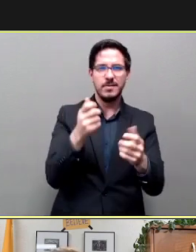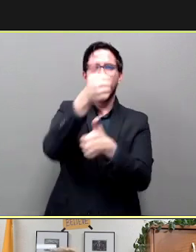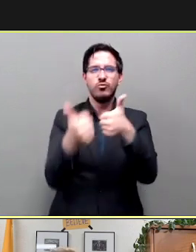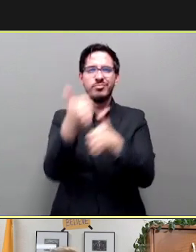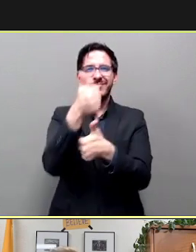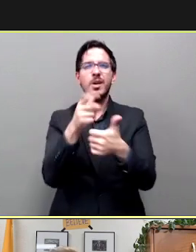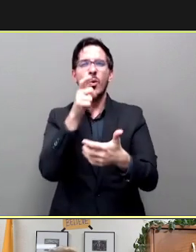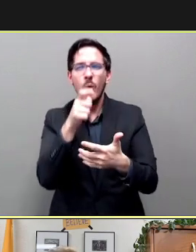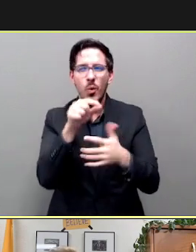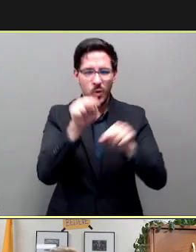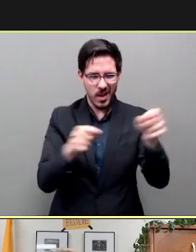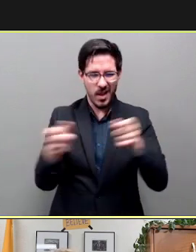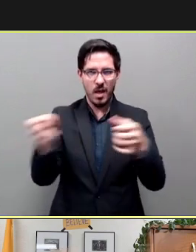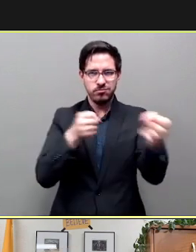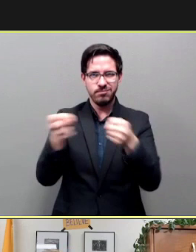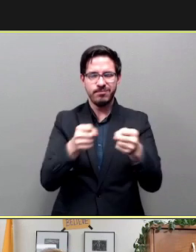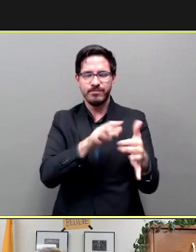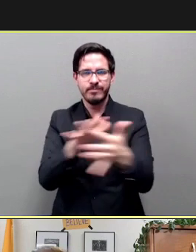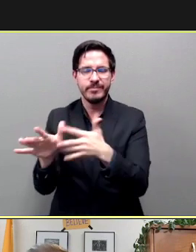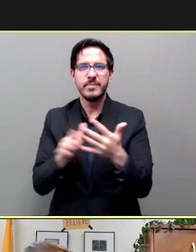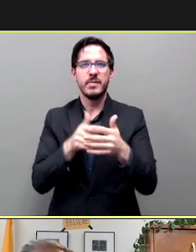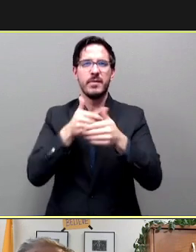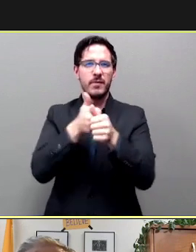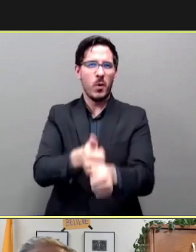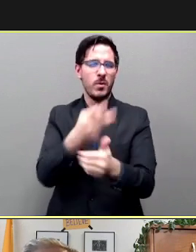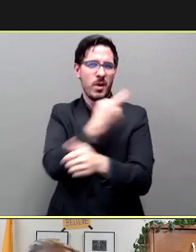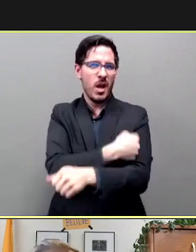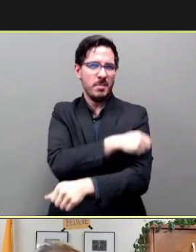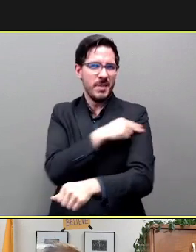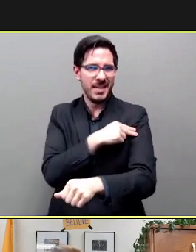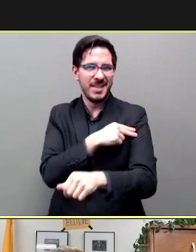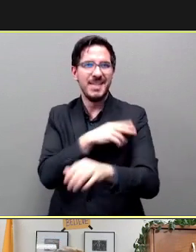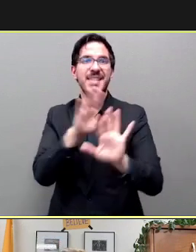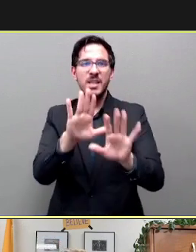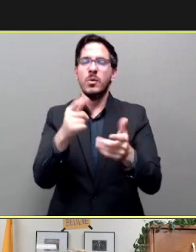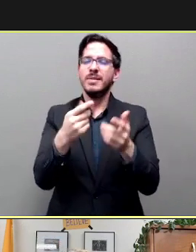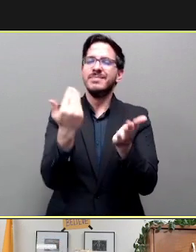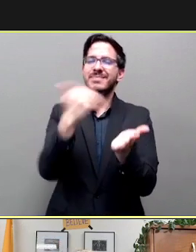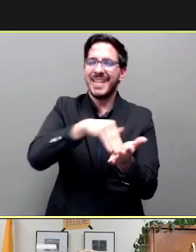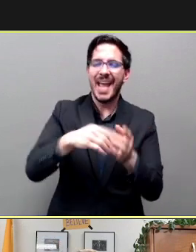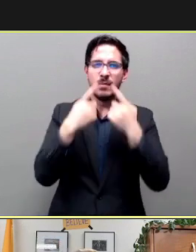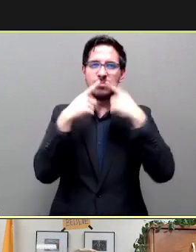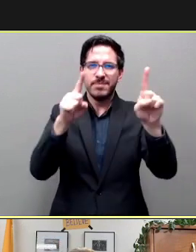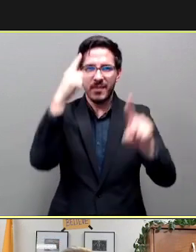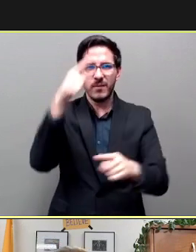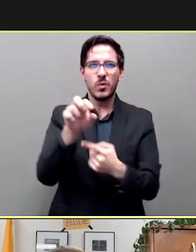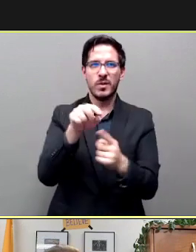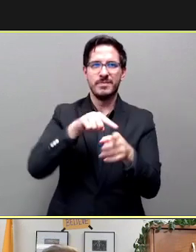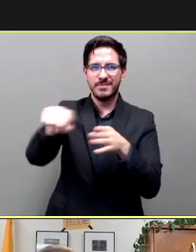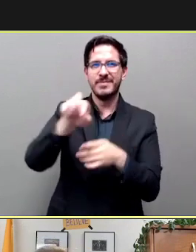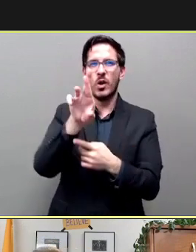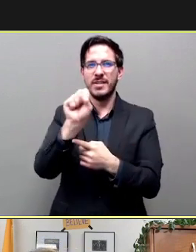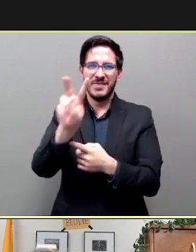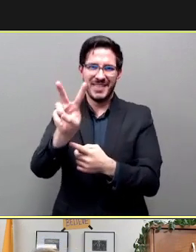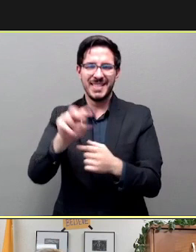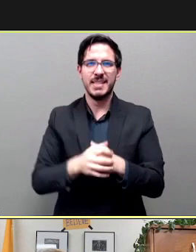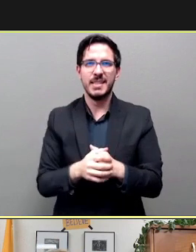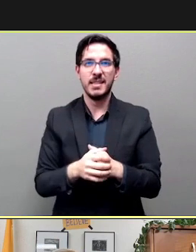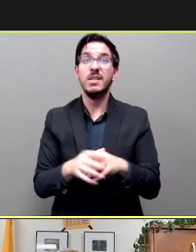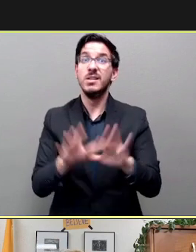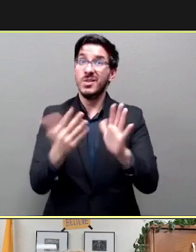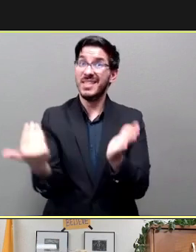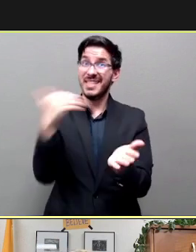Again, a reminder that, and also we made the point that we made at press conferences that our flu levels are the highest